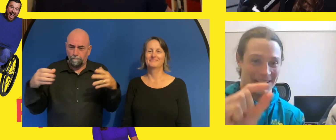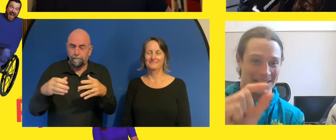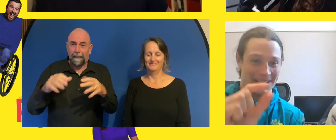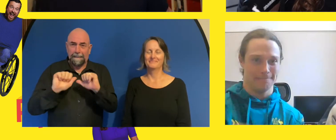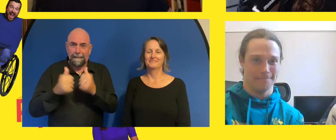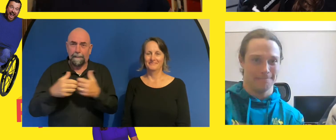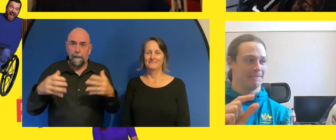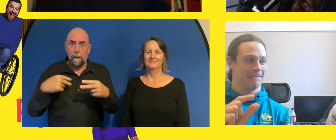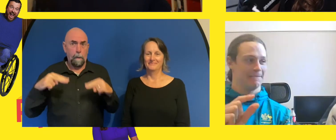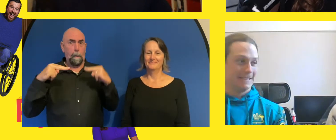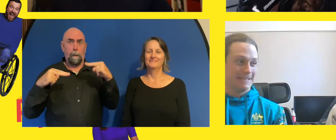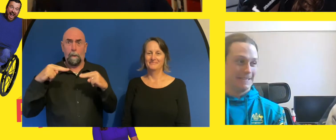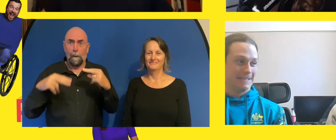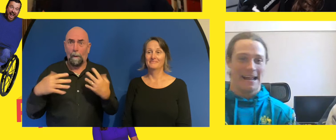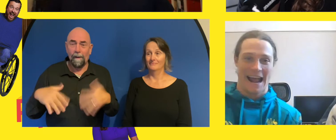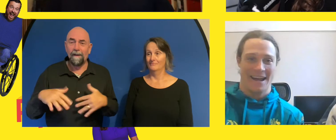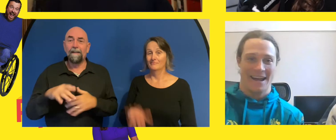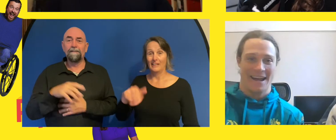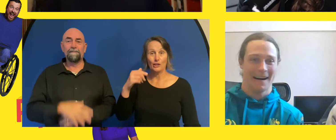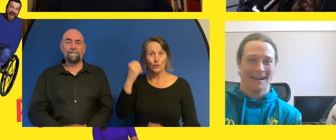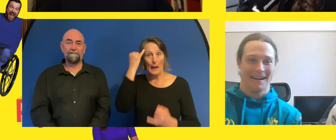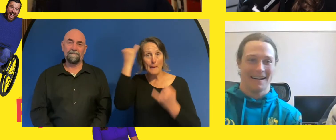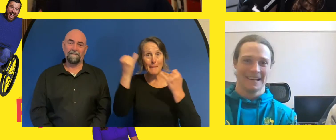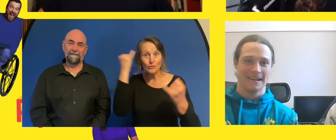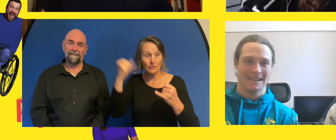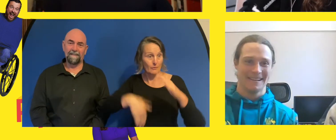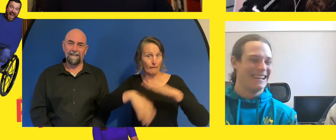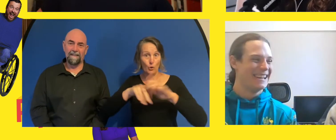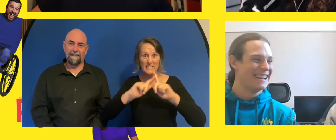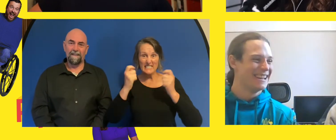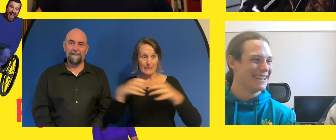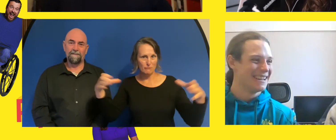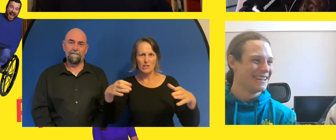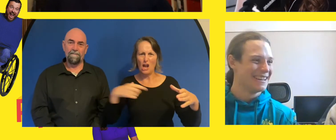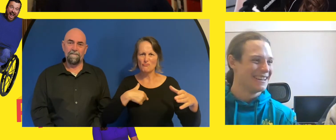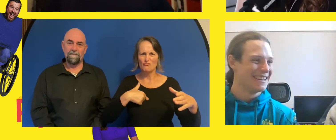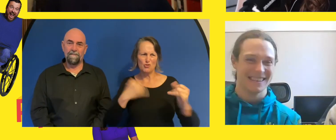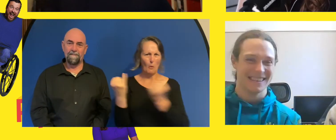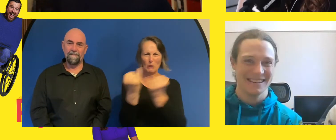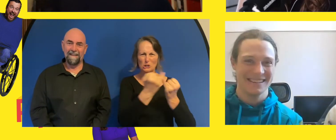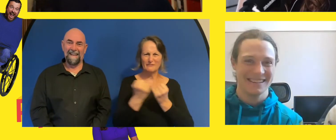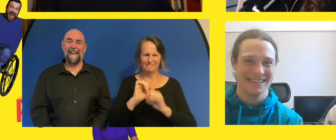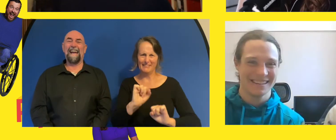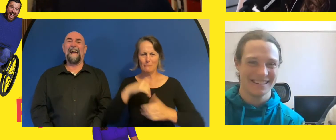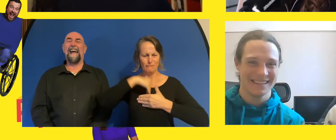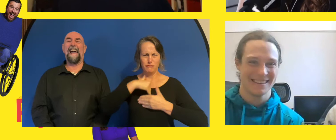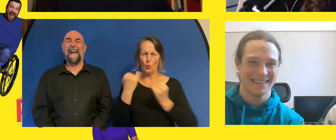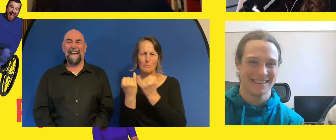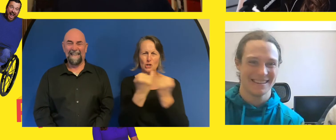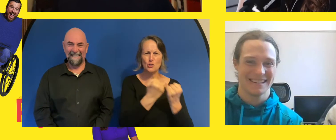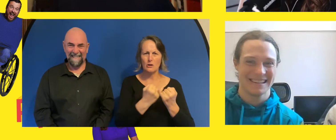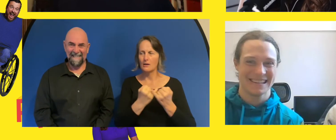every single little bit of information to get that answer right. And you can imagine a room full of incredibly competitive